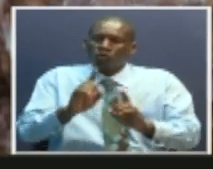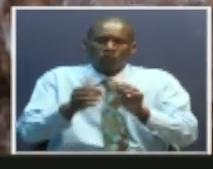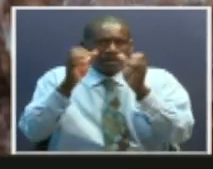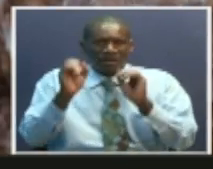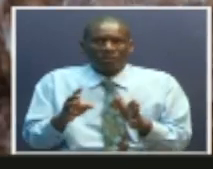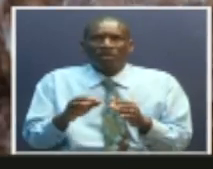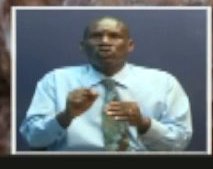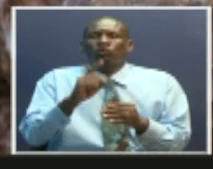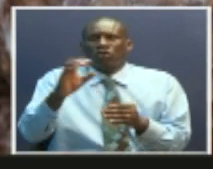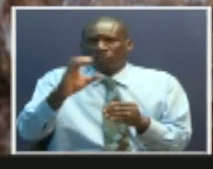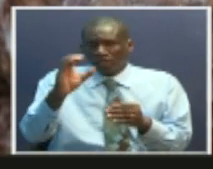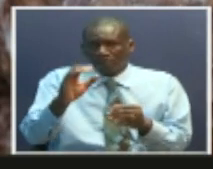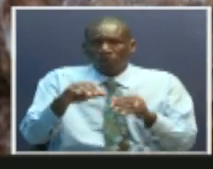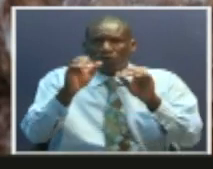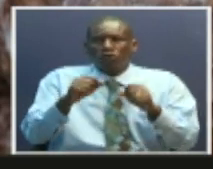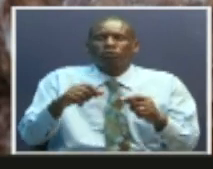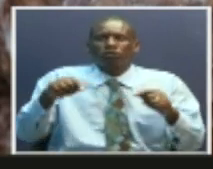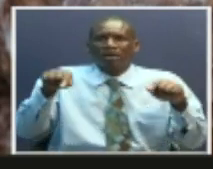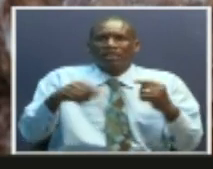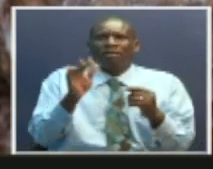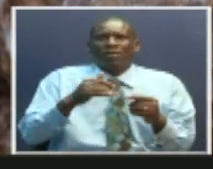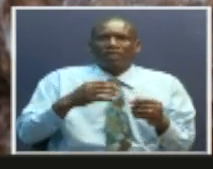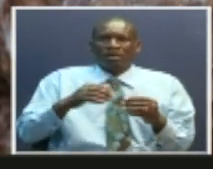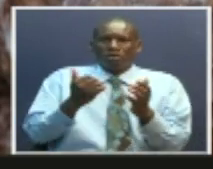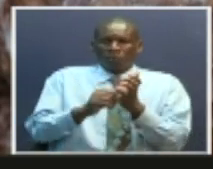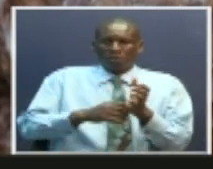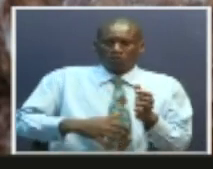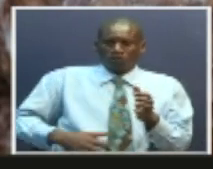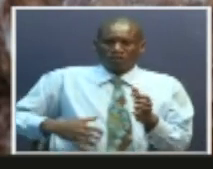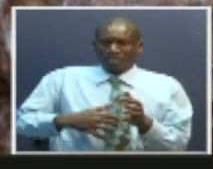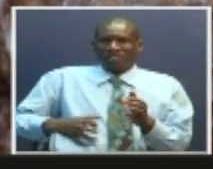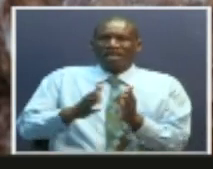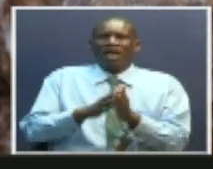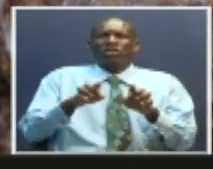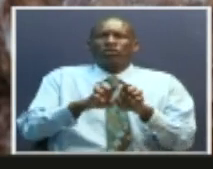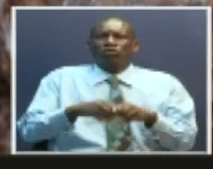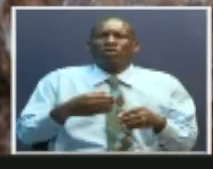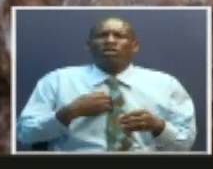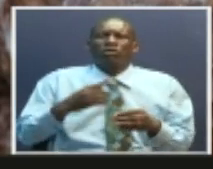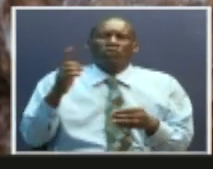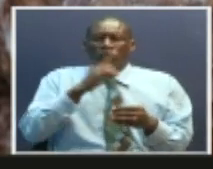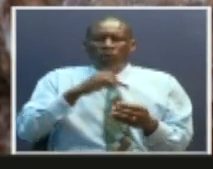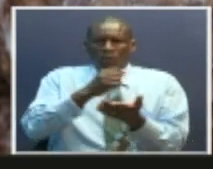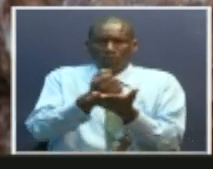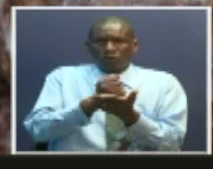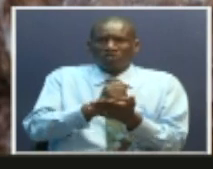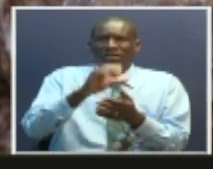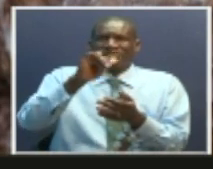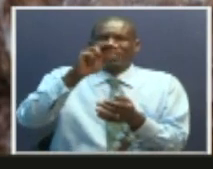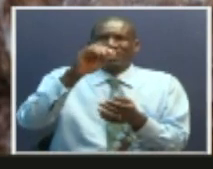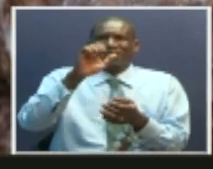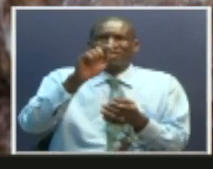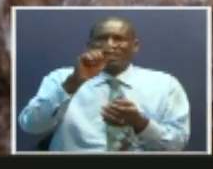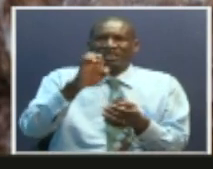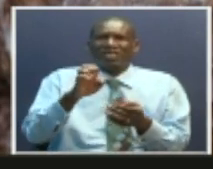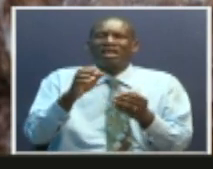chemical constituents will be attacked by digestive enzymes and give off the deadly poison cyanide. As little as 2